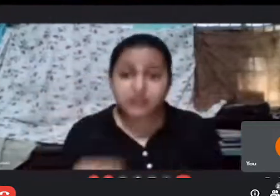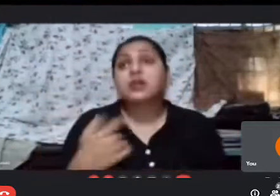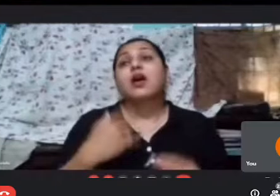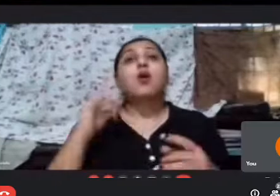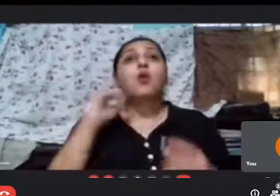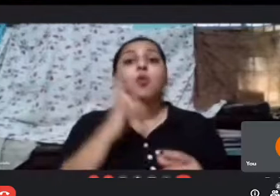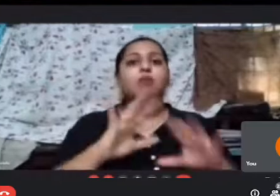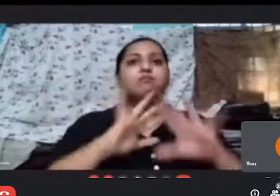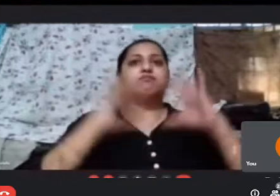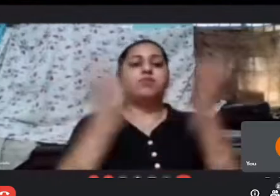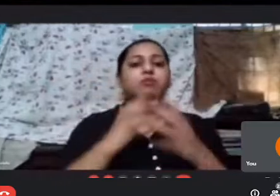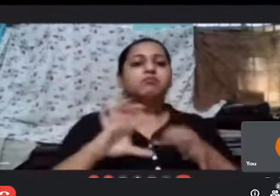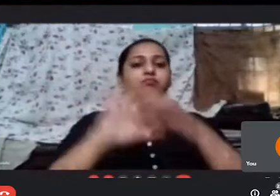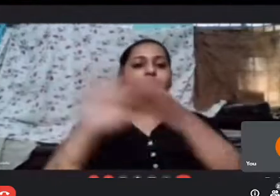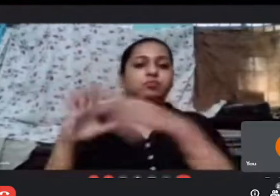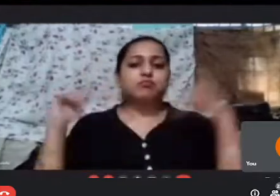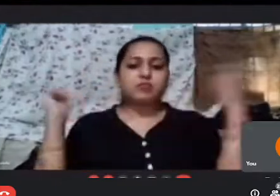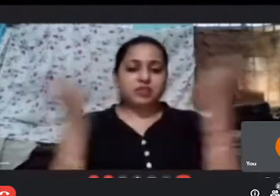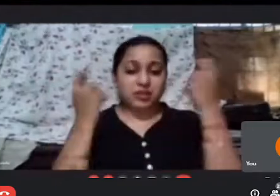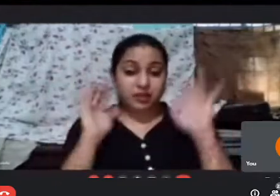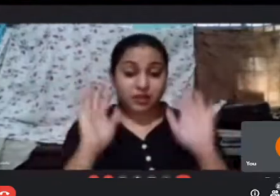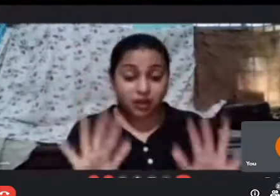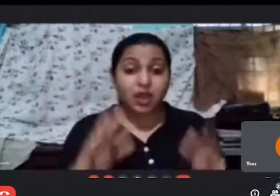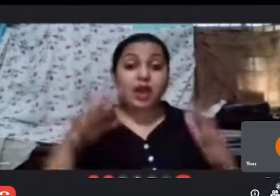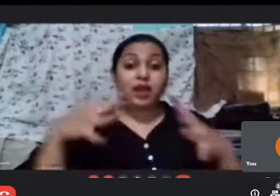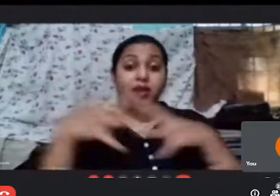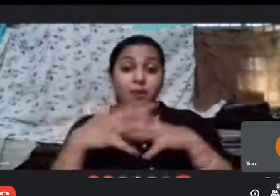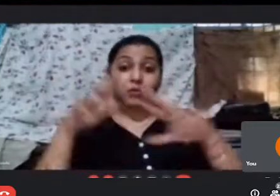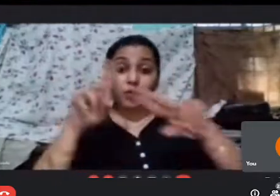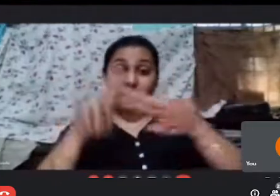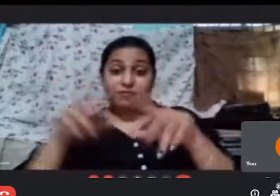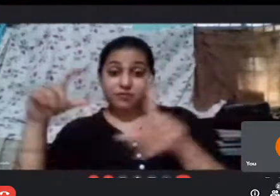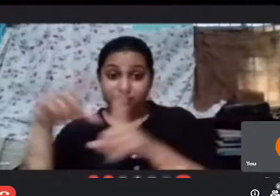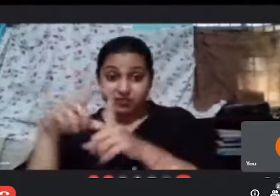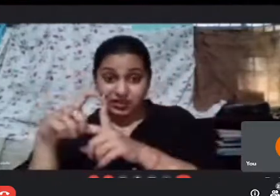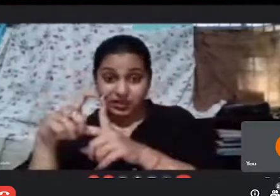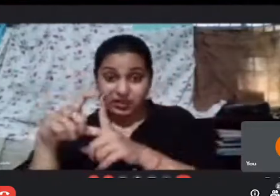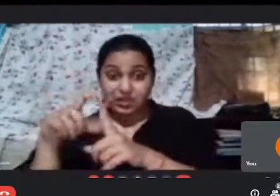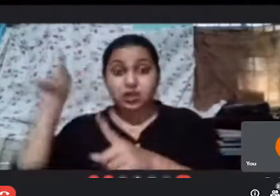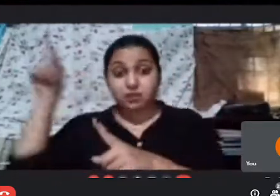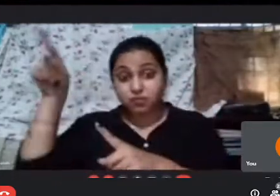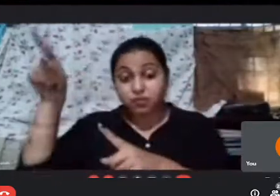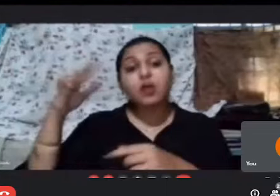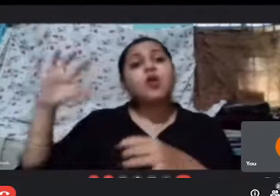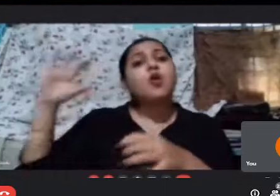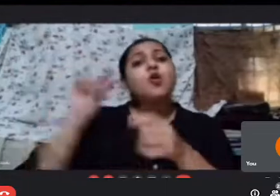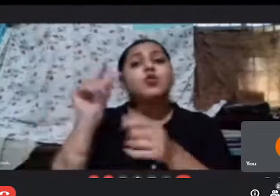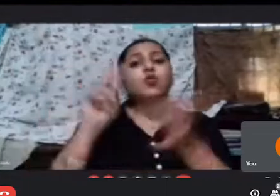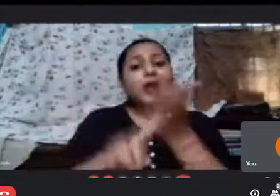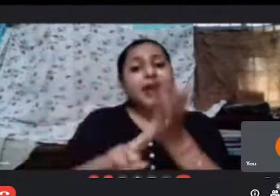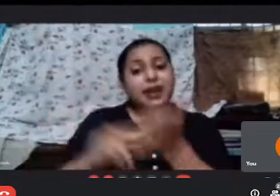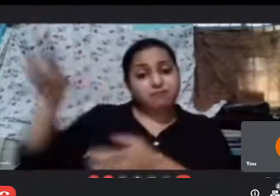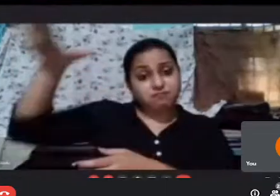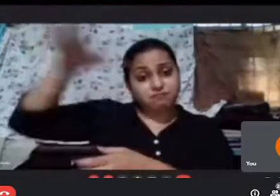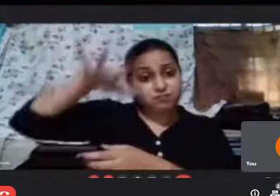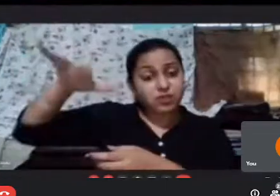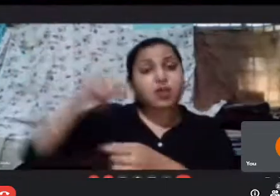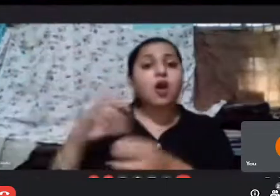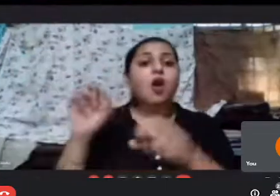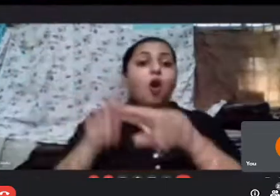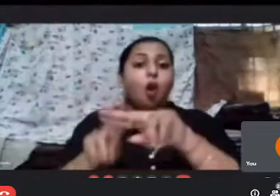The World Federation of Deaf, WFD, and the United Nations Office at Geneva,